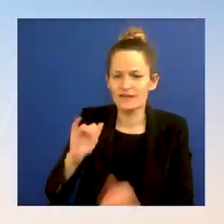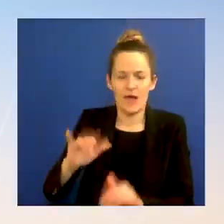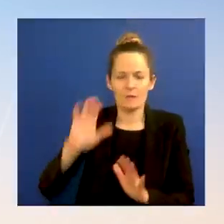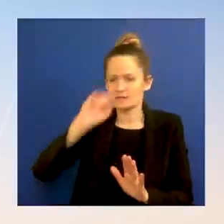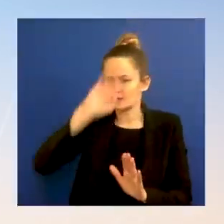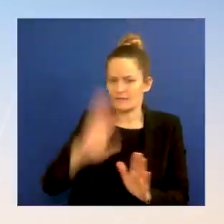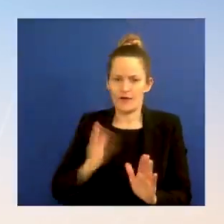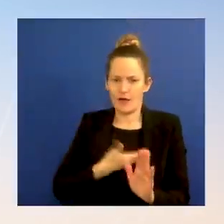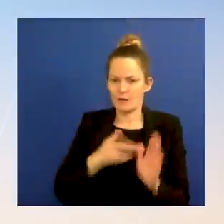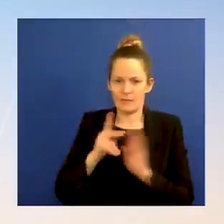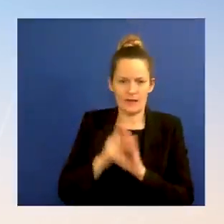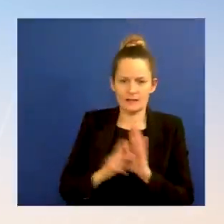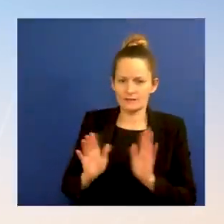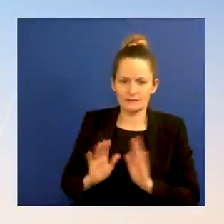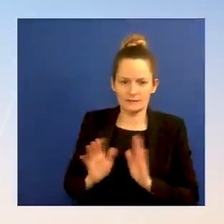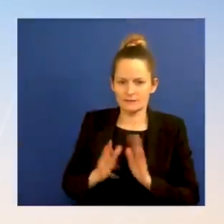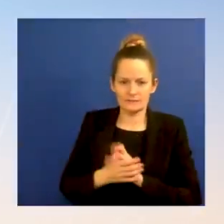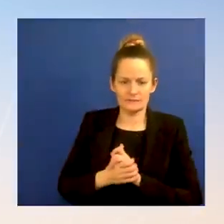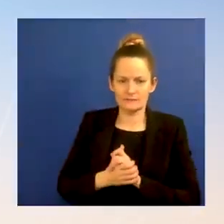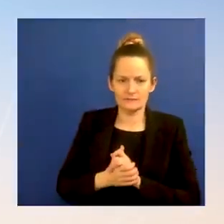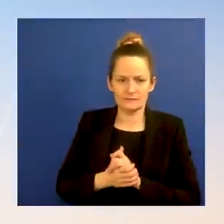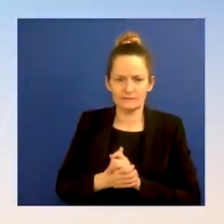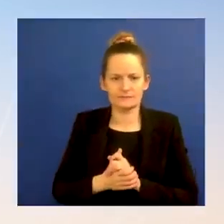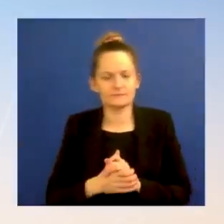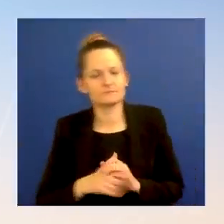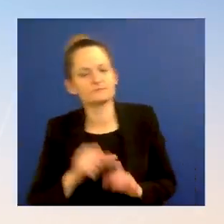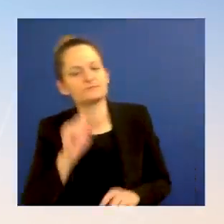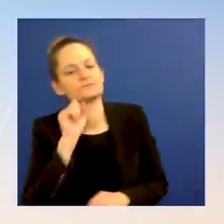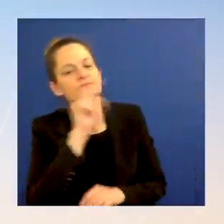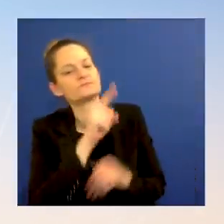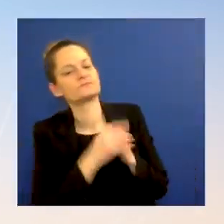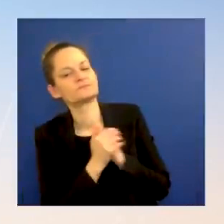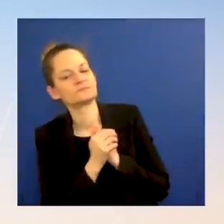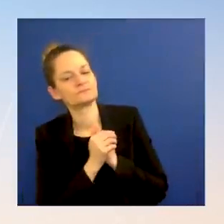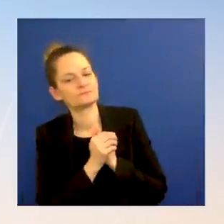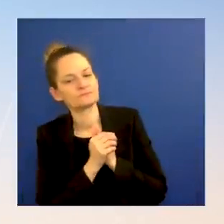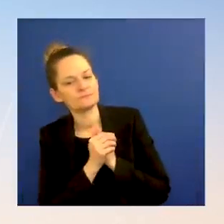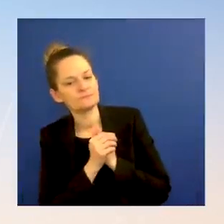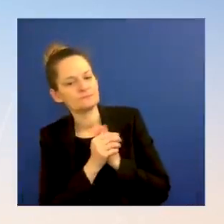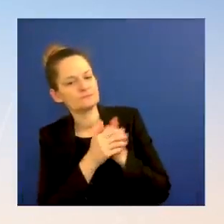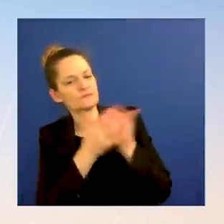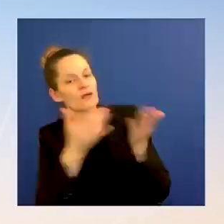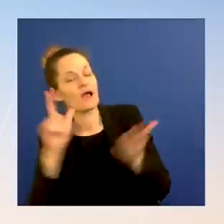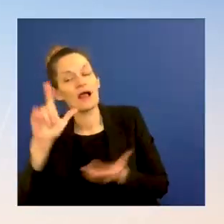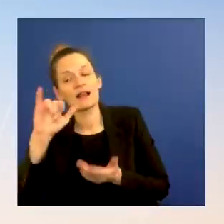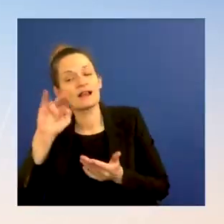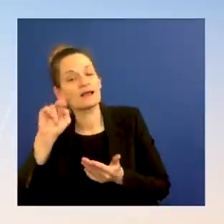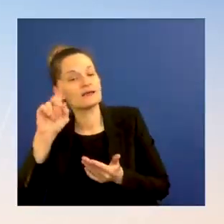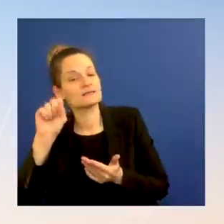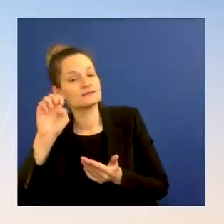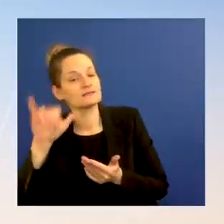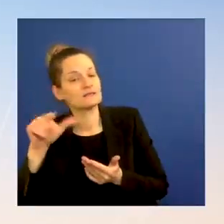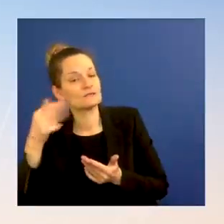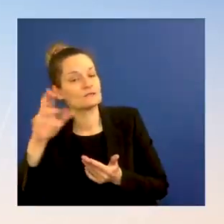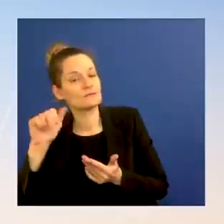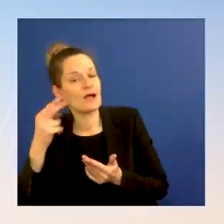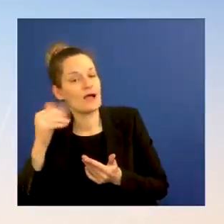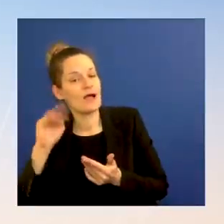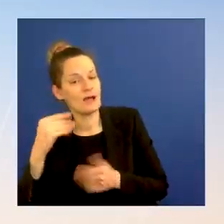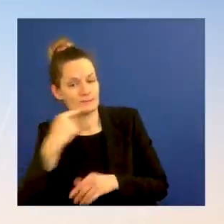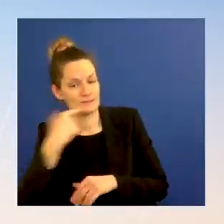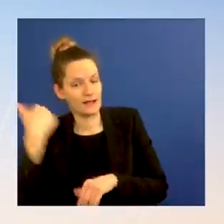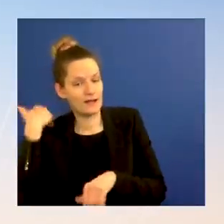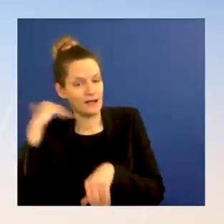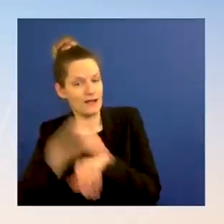position of the U.S. government, what Lindsey Graham said last night. What Lindsey Graham did suggest is that there's no peaceful resolution here while Vladimir Putin